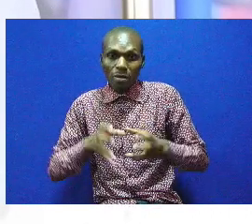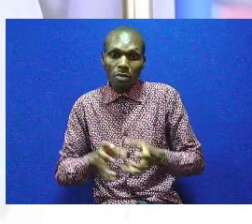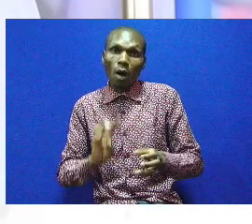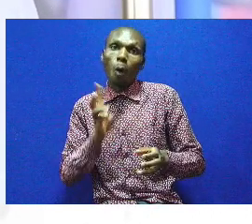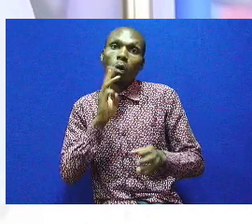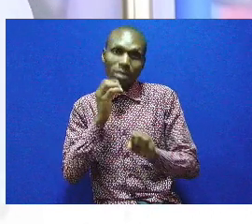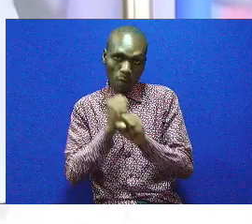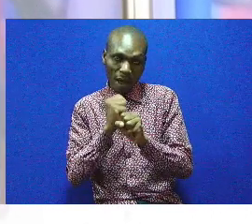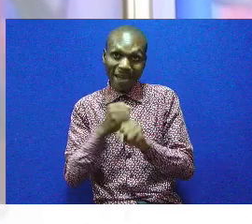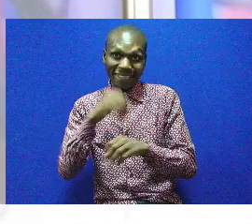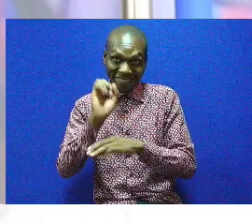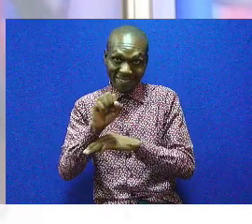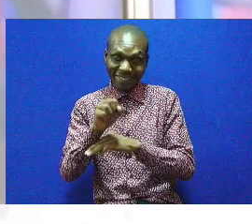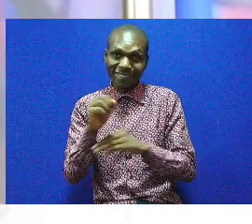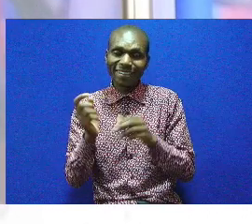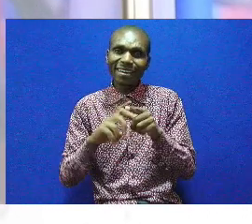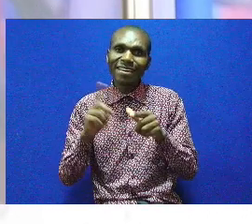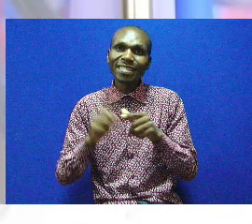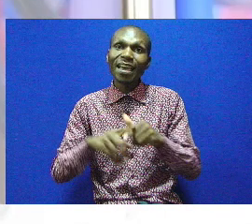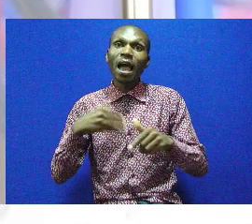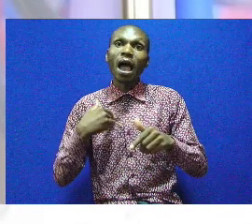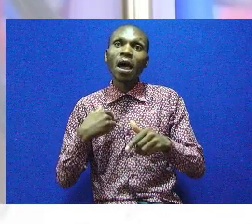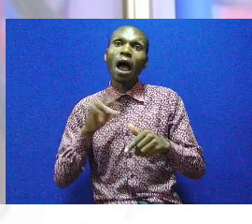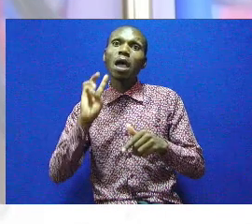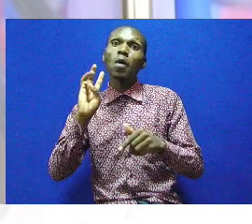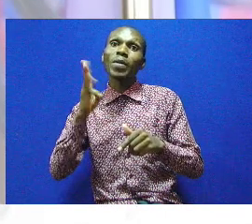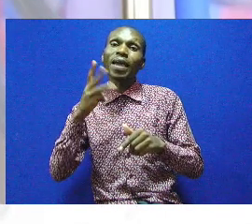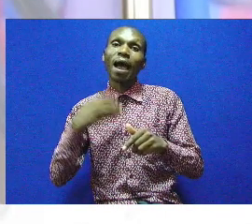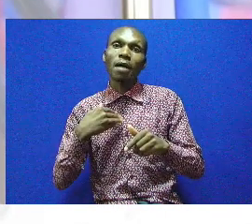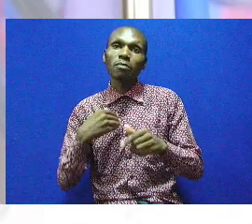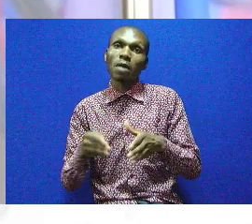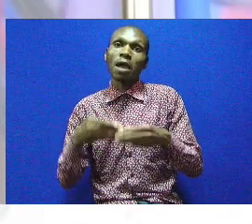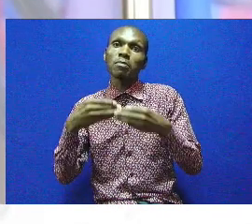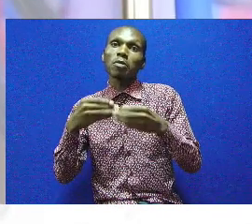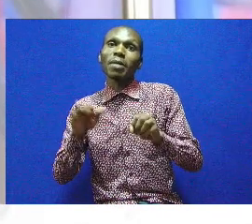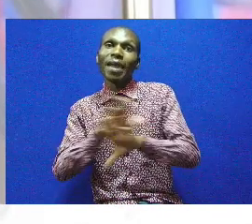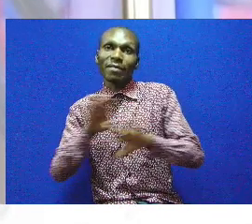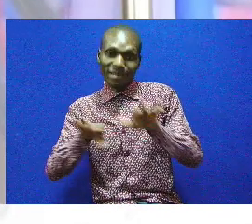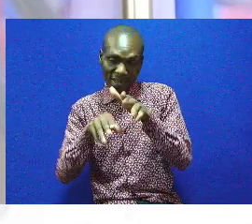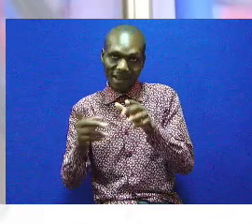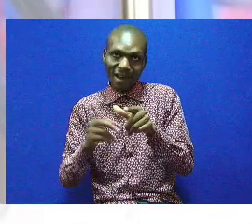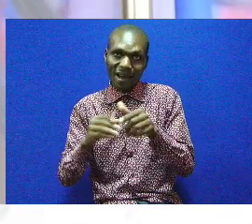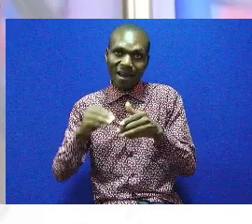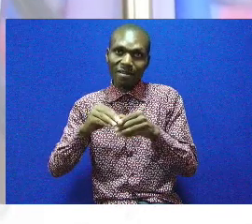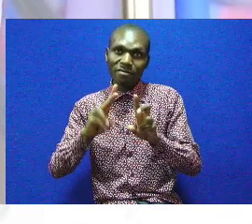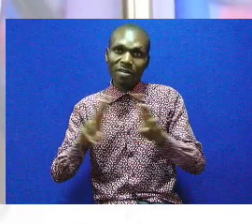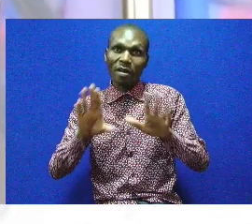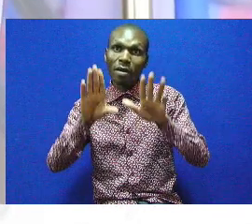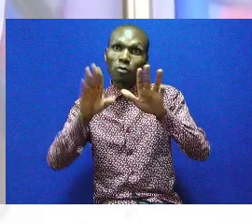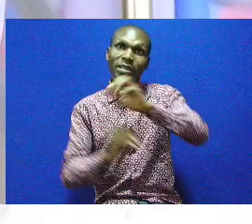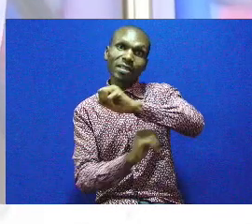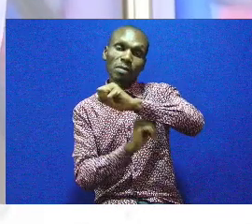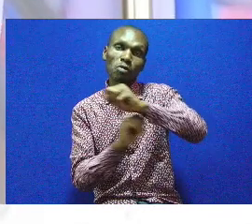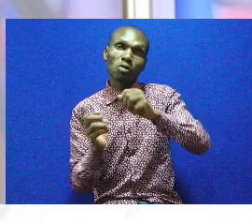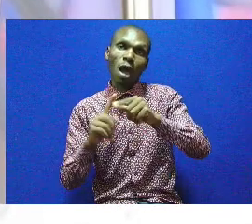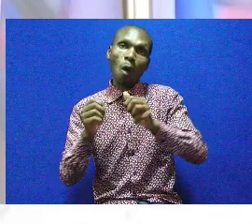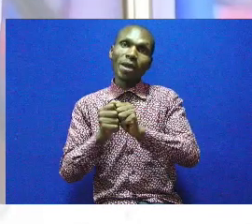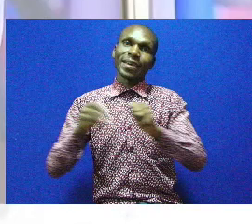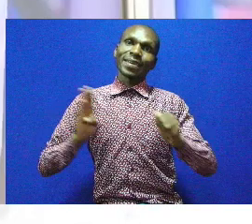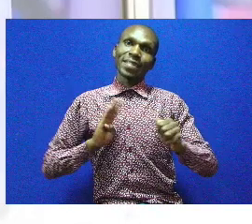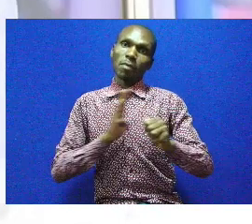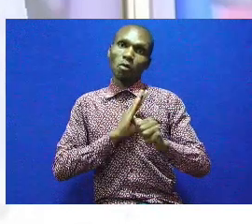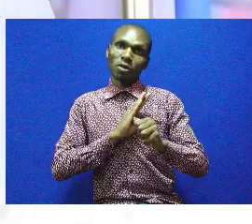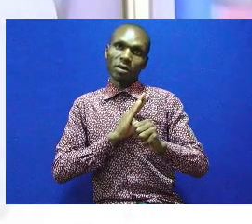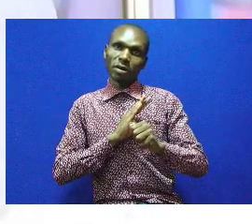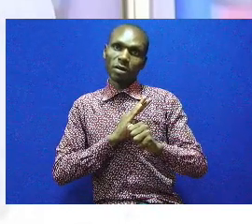works. Yes, I endeavor that I'll provide the necessary support to the board to actualize